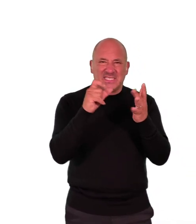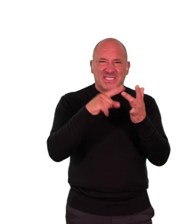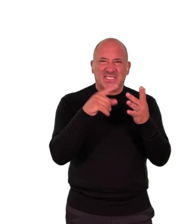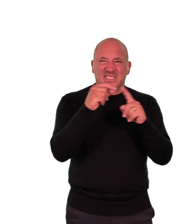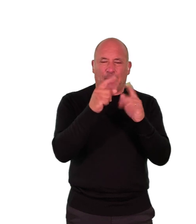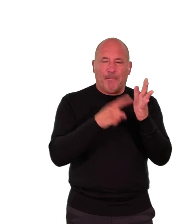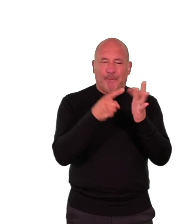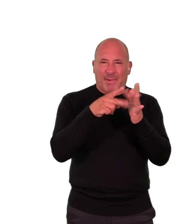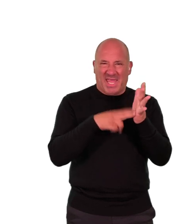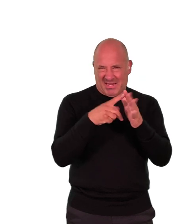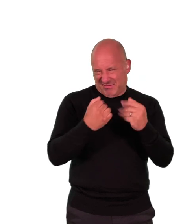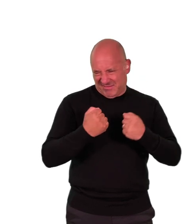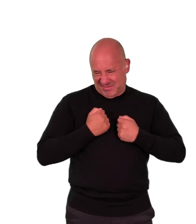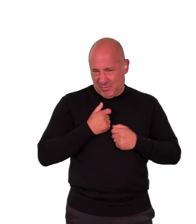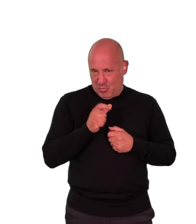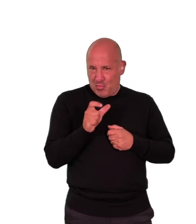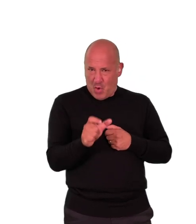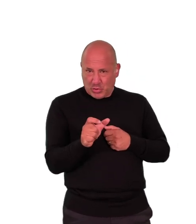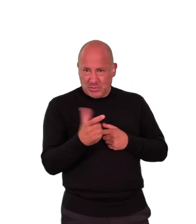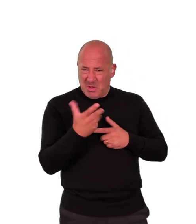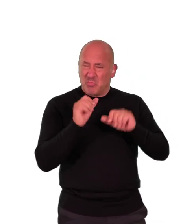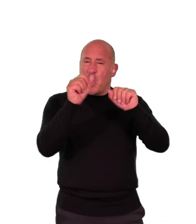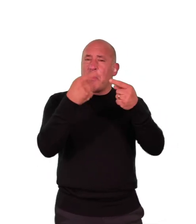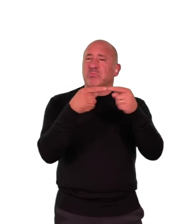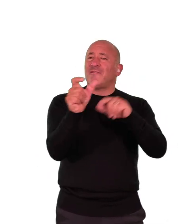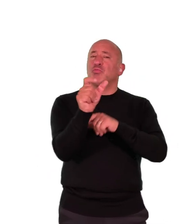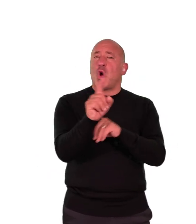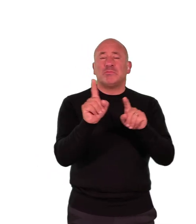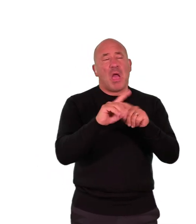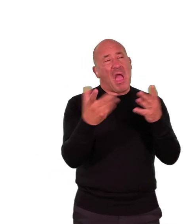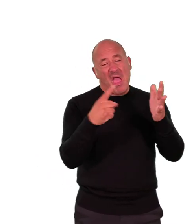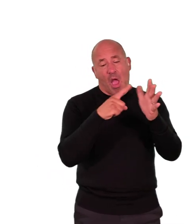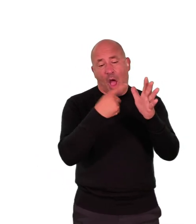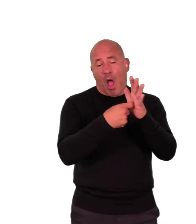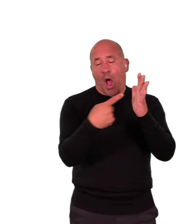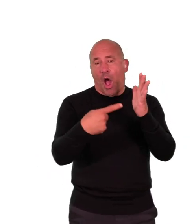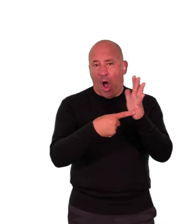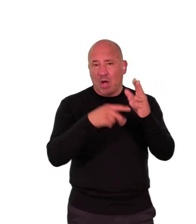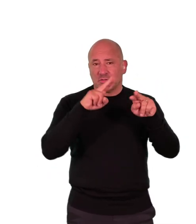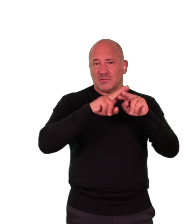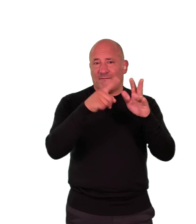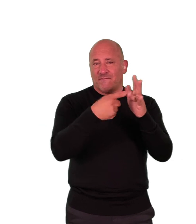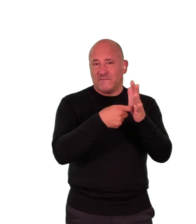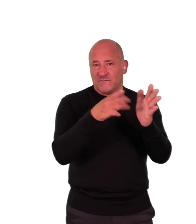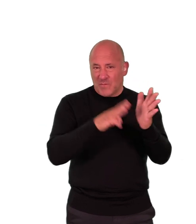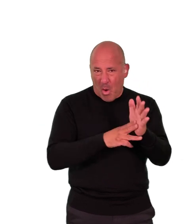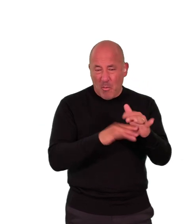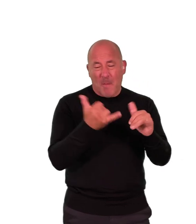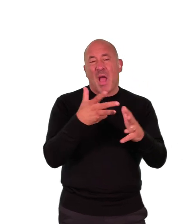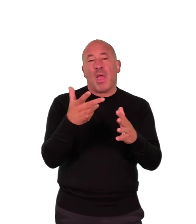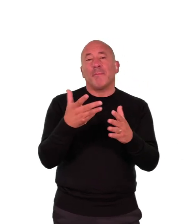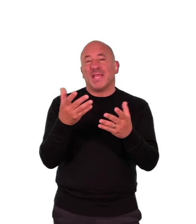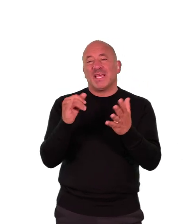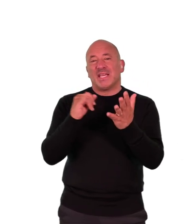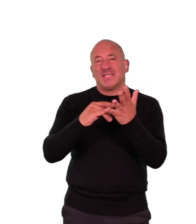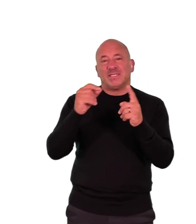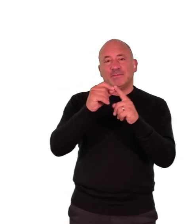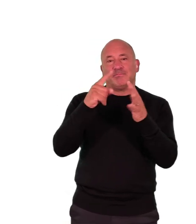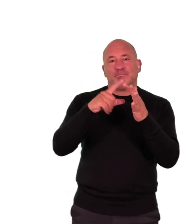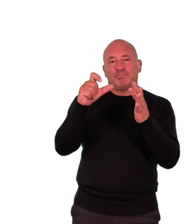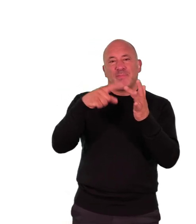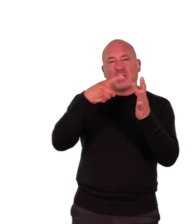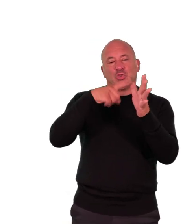The eligible disciplines are as follows: combined arts, which includes carnival arts and